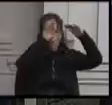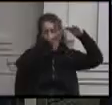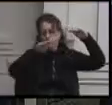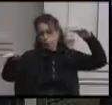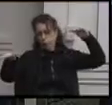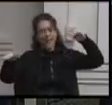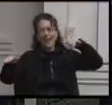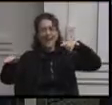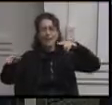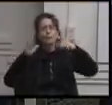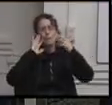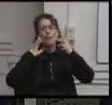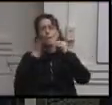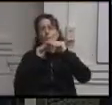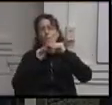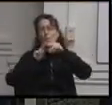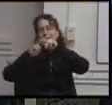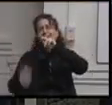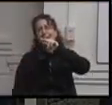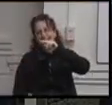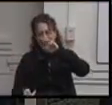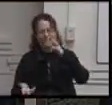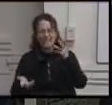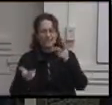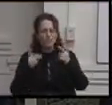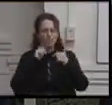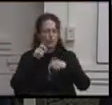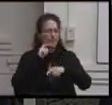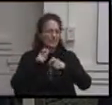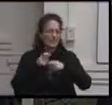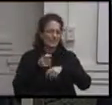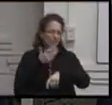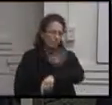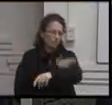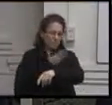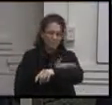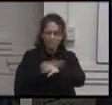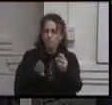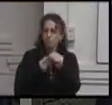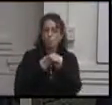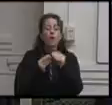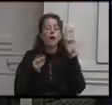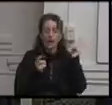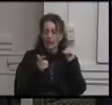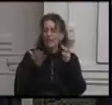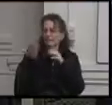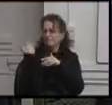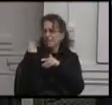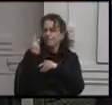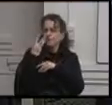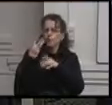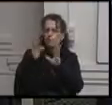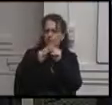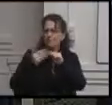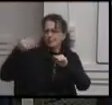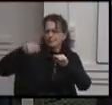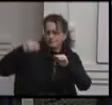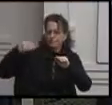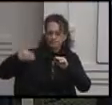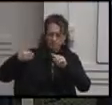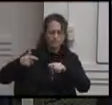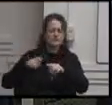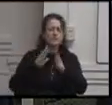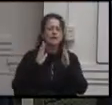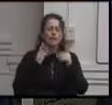down. The select board has approved a budget for energy audits. Energy efficiency, we feel, will